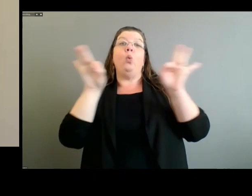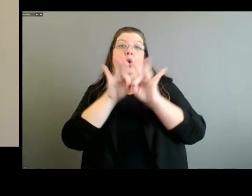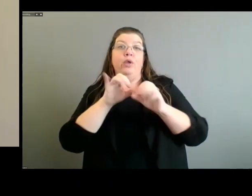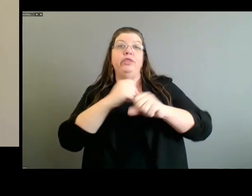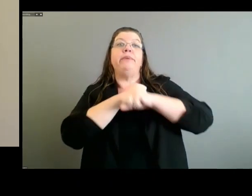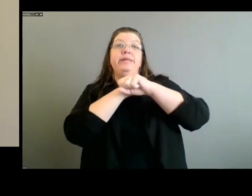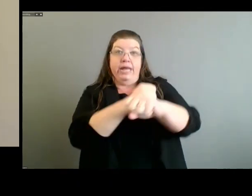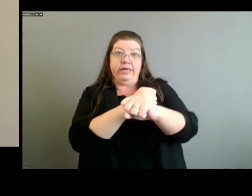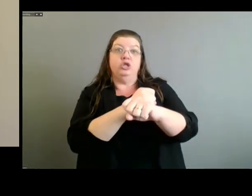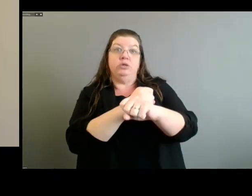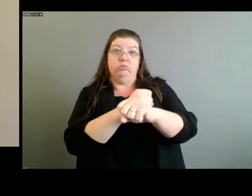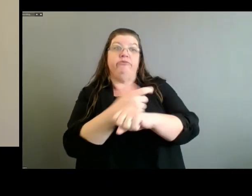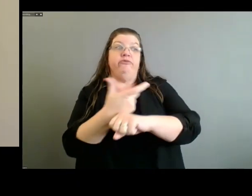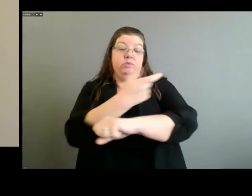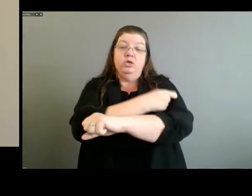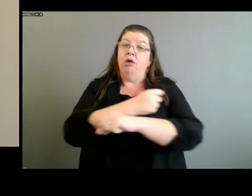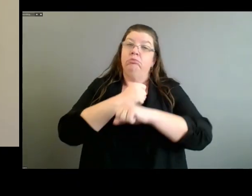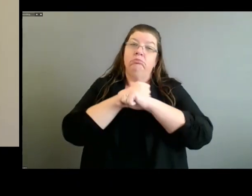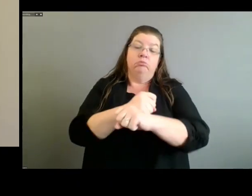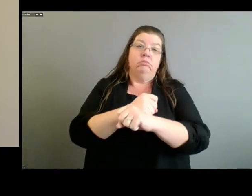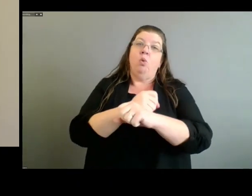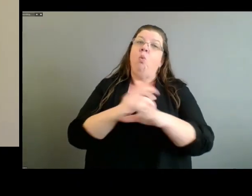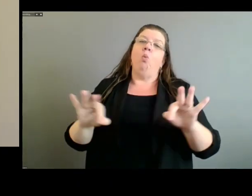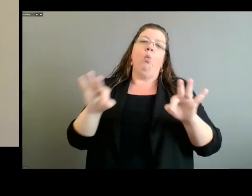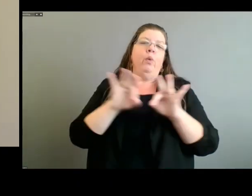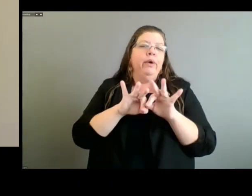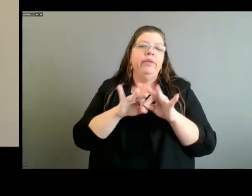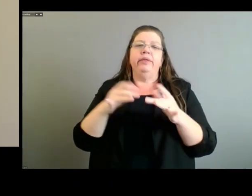we gain through the shot.